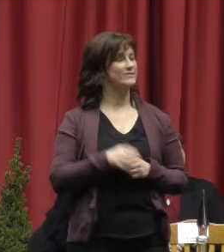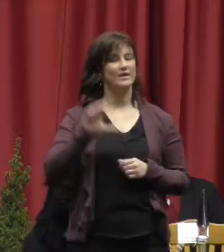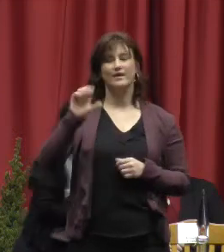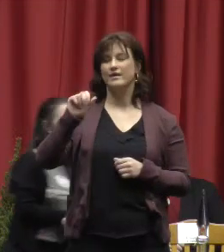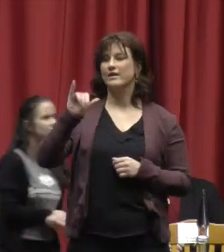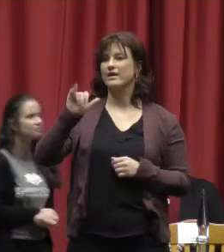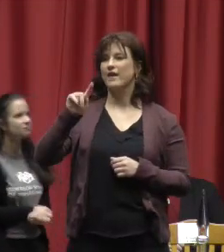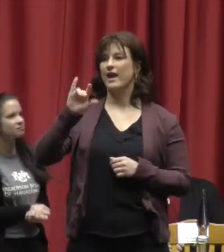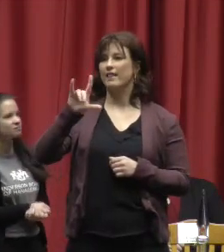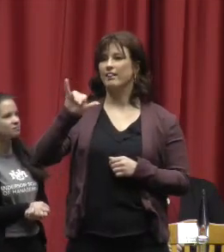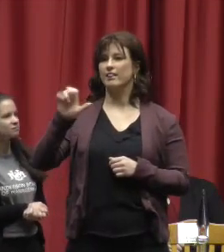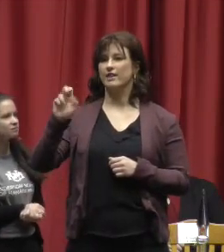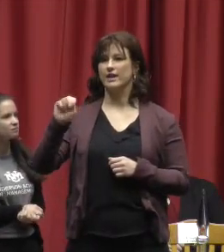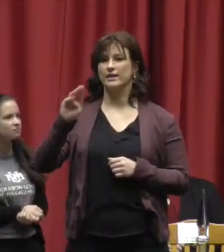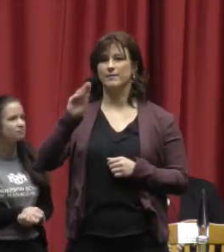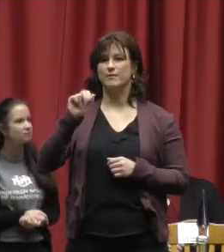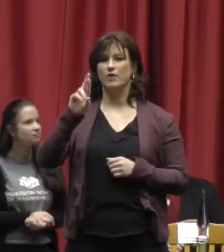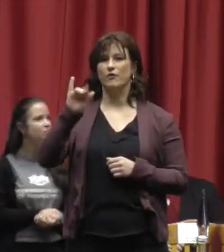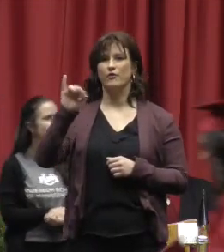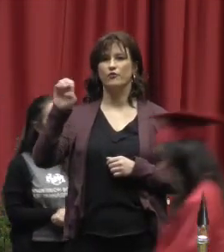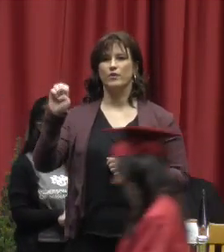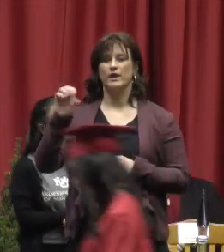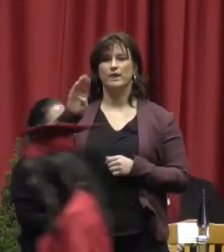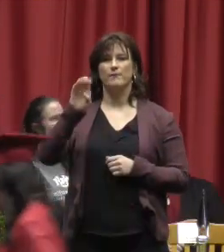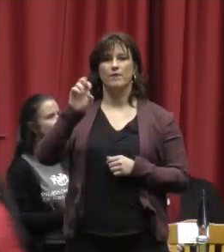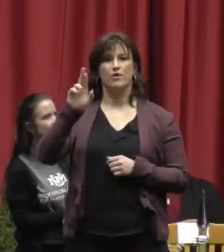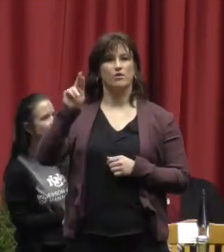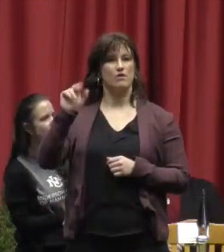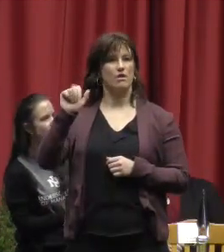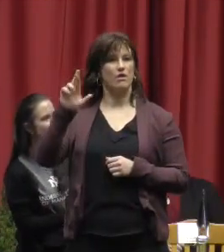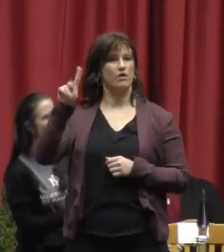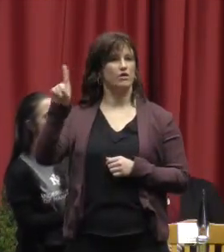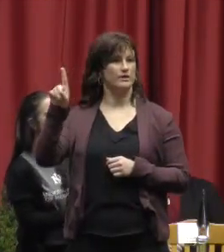Caitlin Marie Bernard.